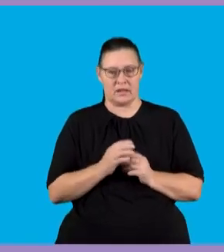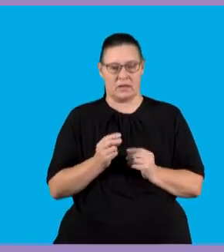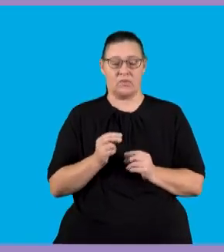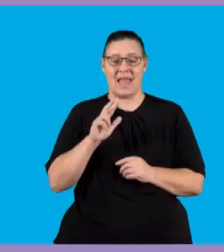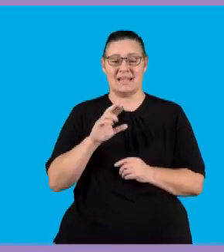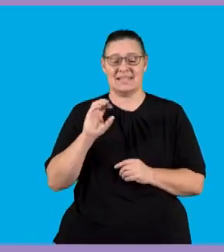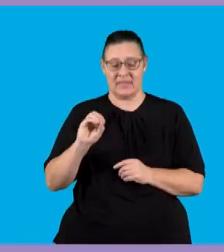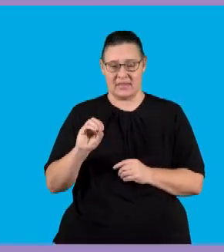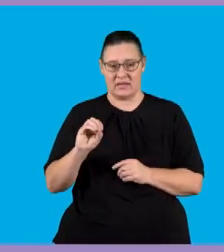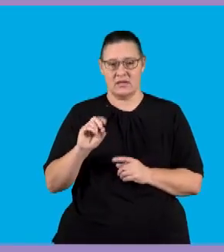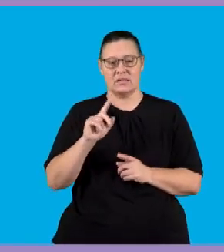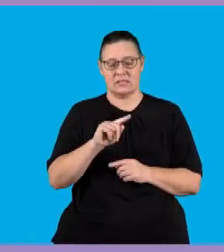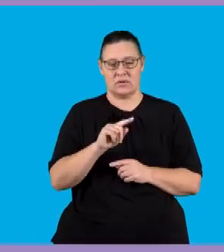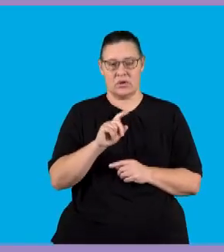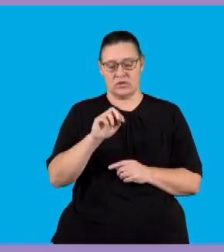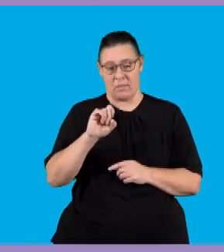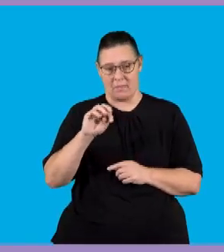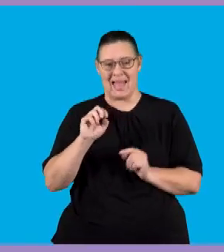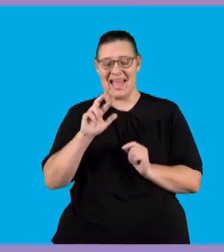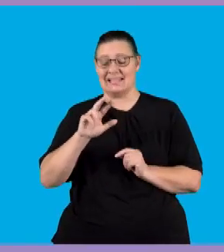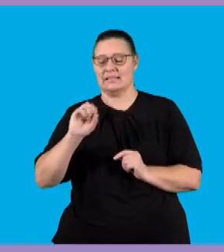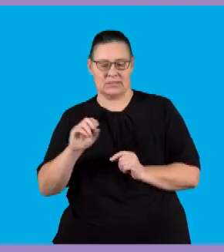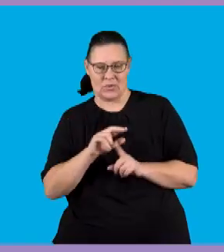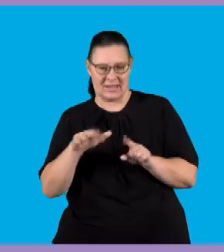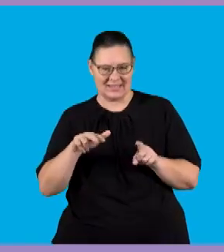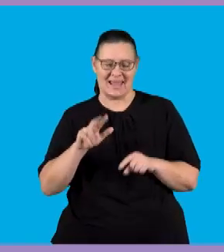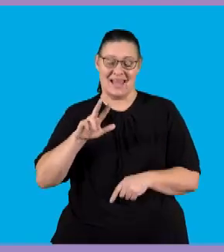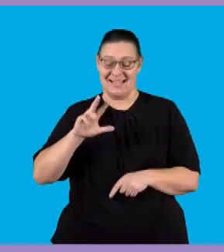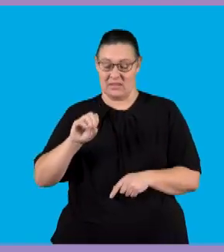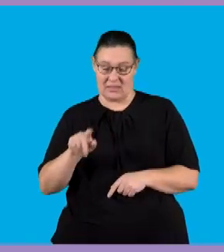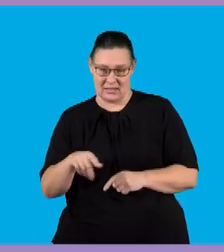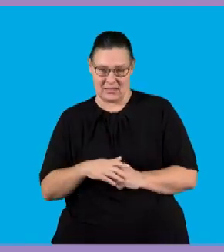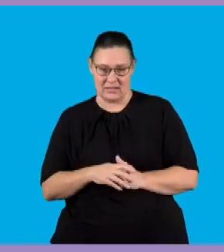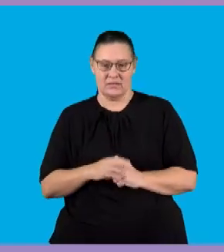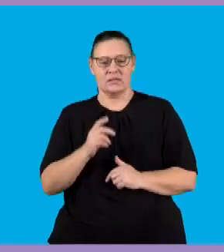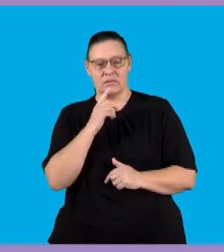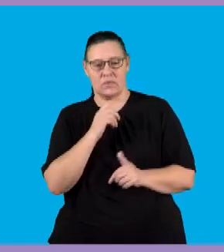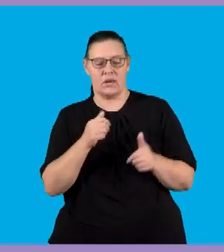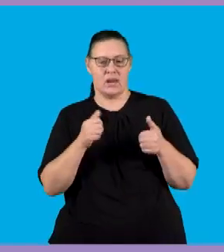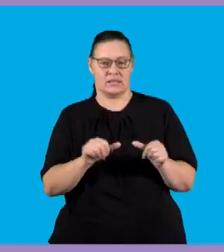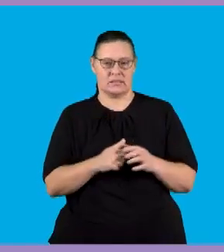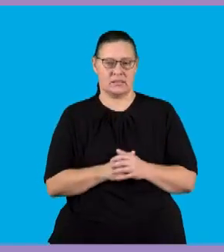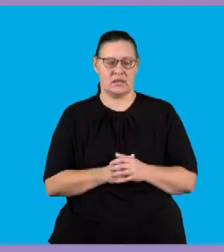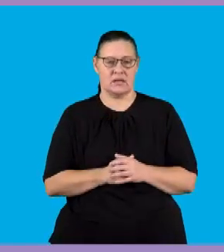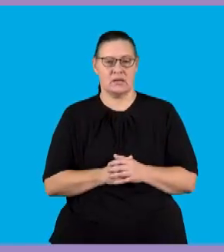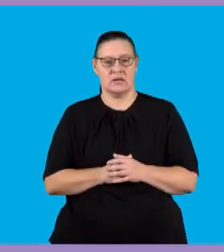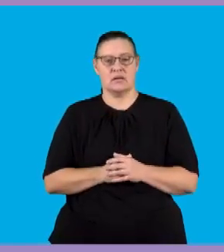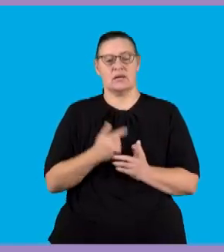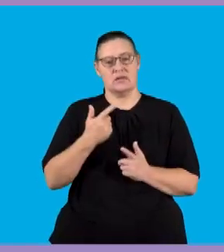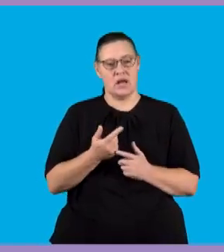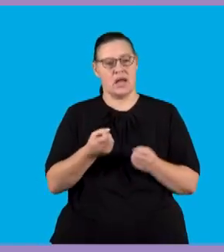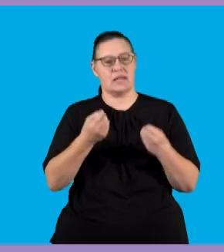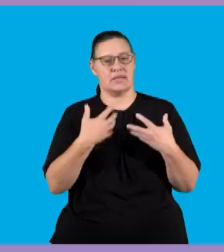239. And that is going to be now the 80th term. Let's move on to the next